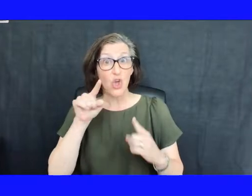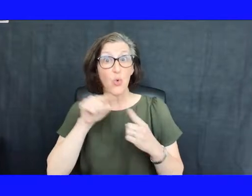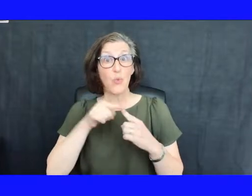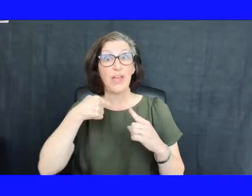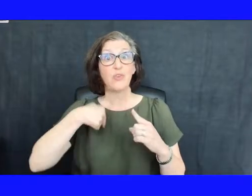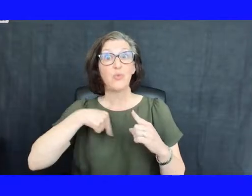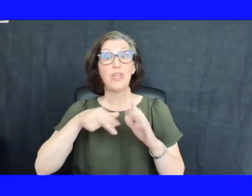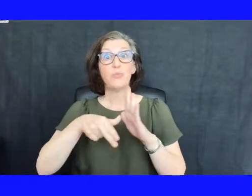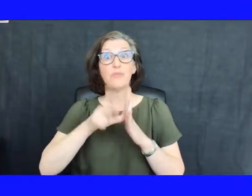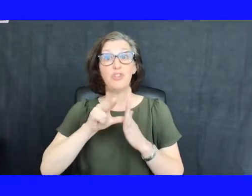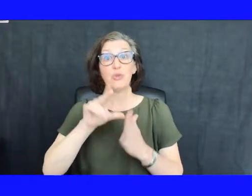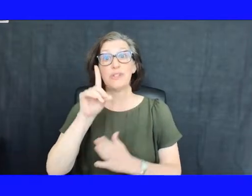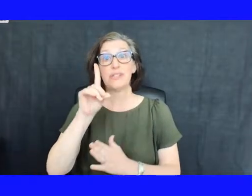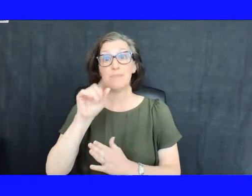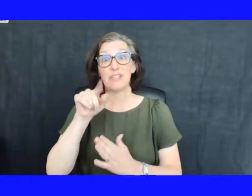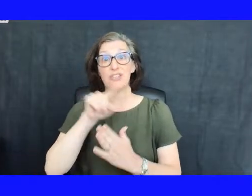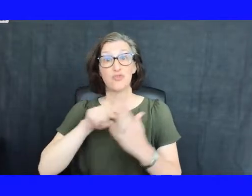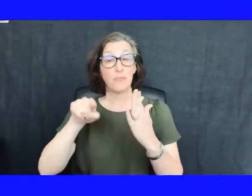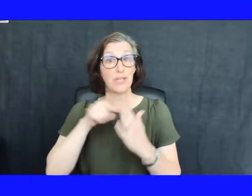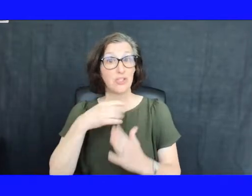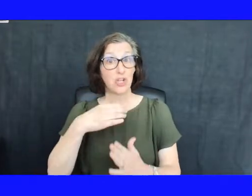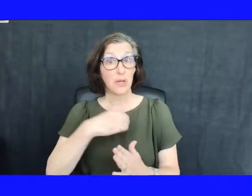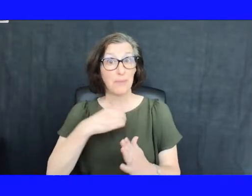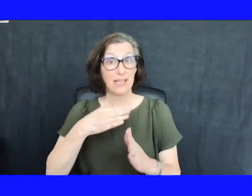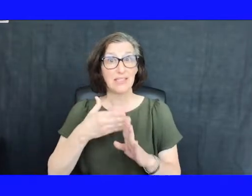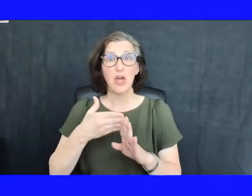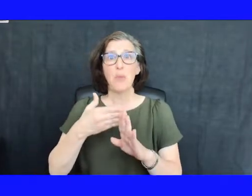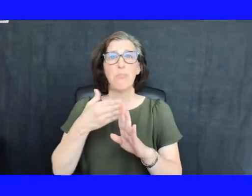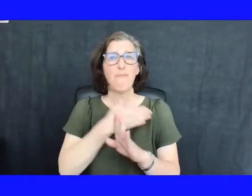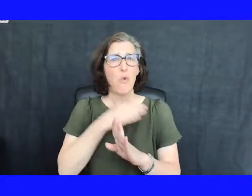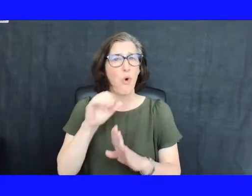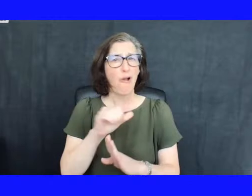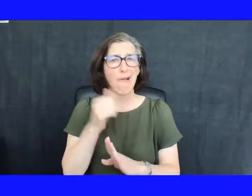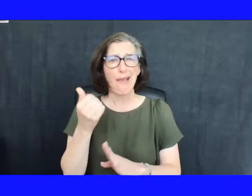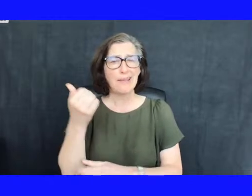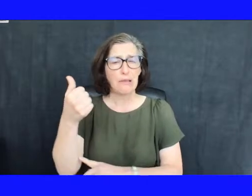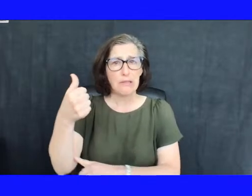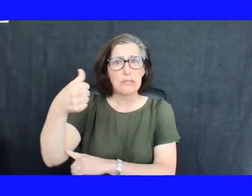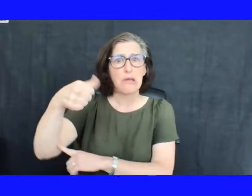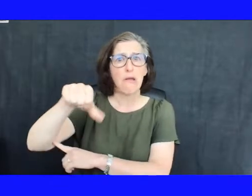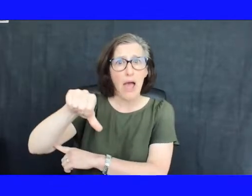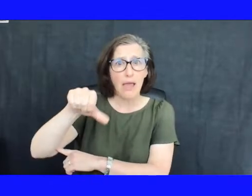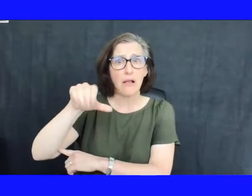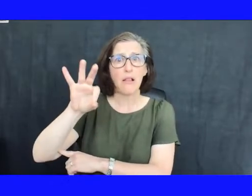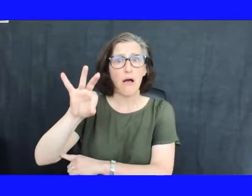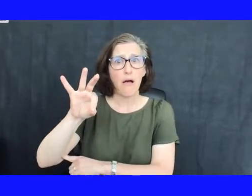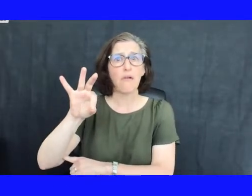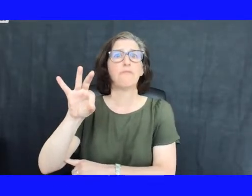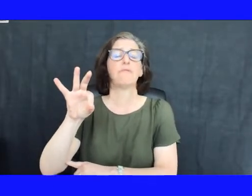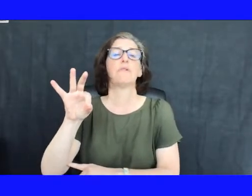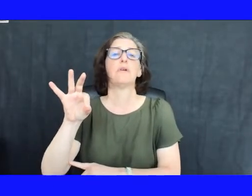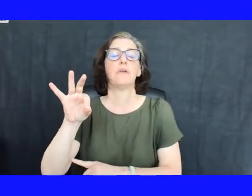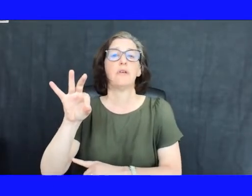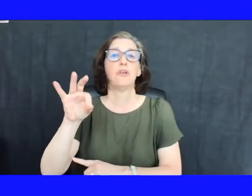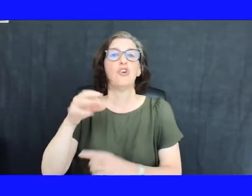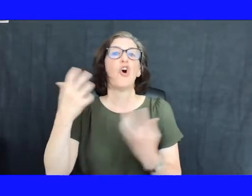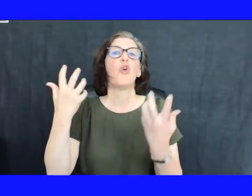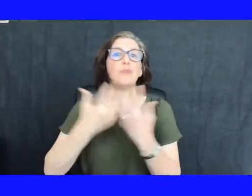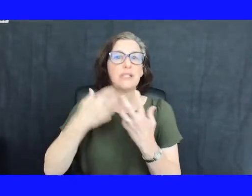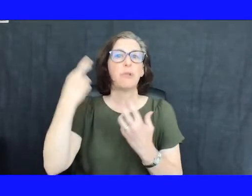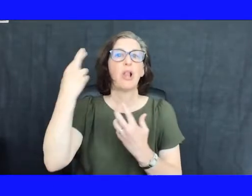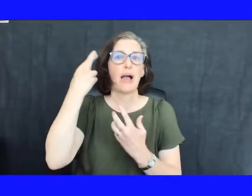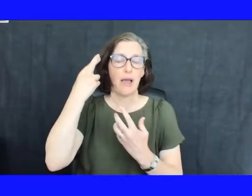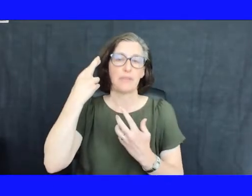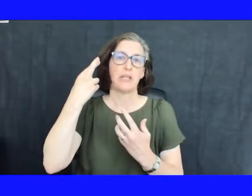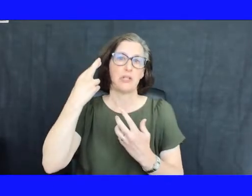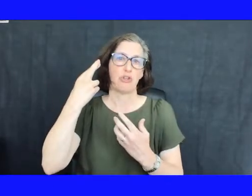internally, individuals did not file externally after receiving the results of our investigation, which